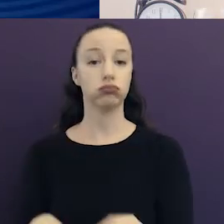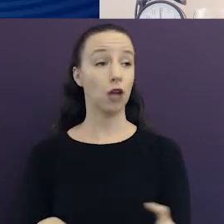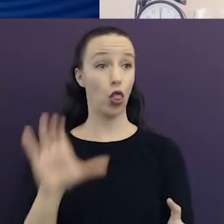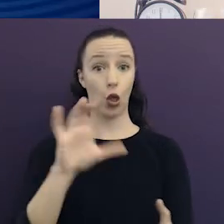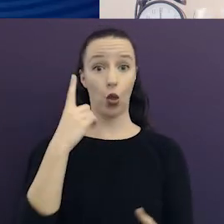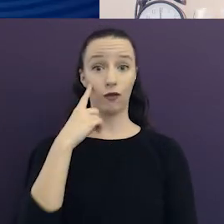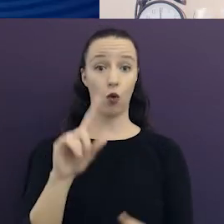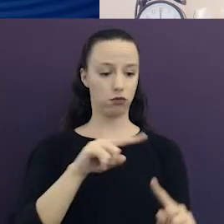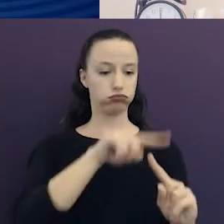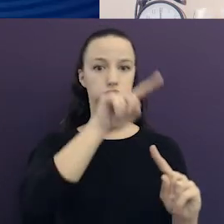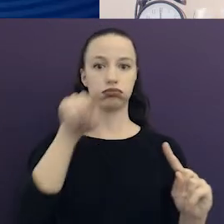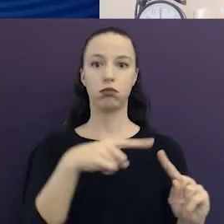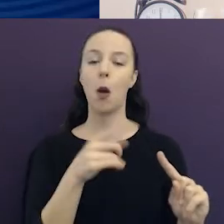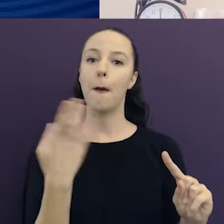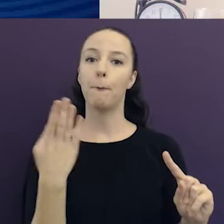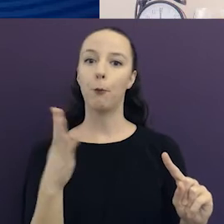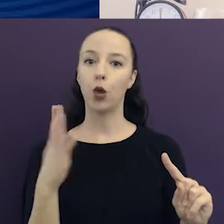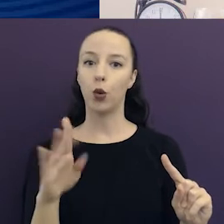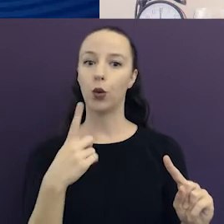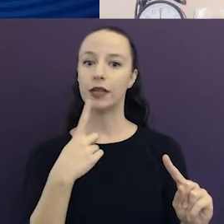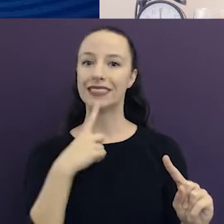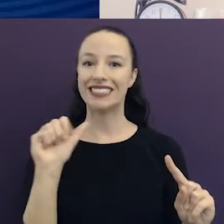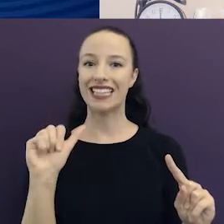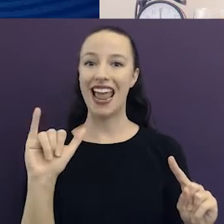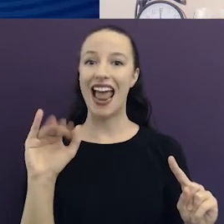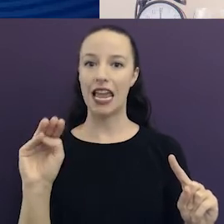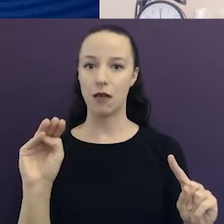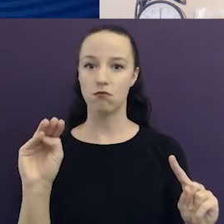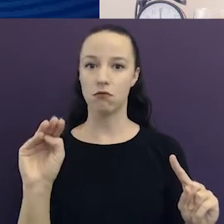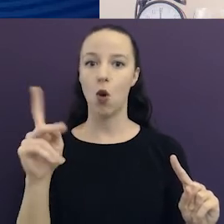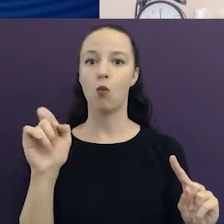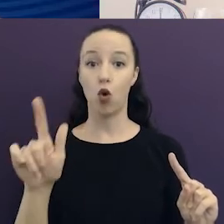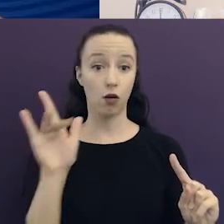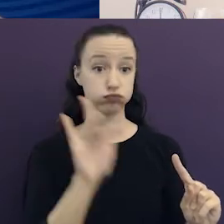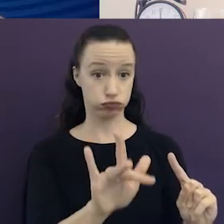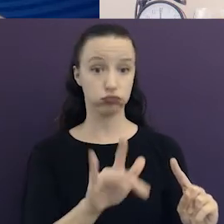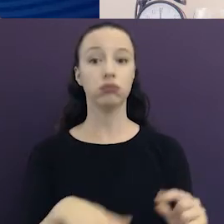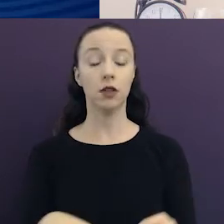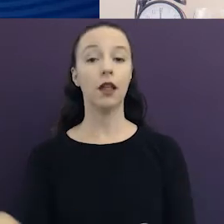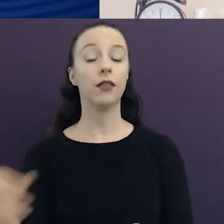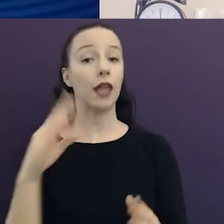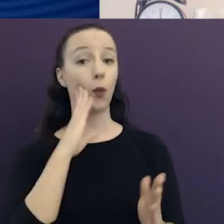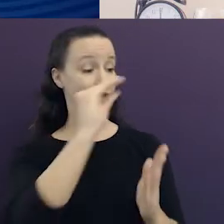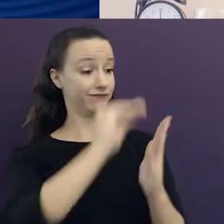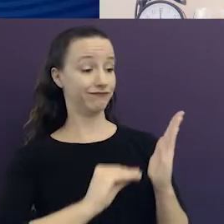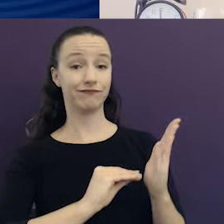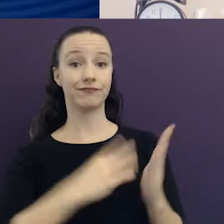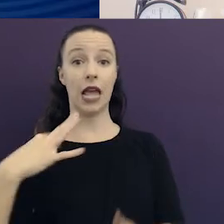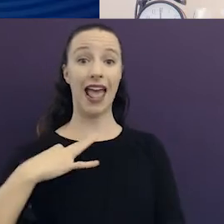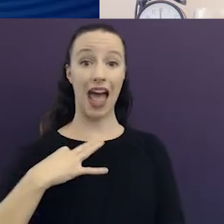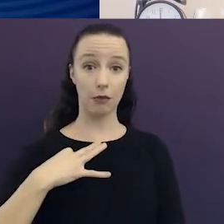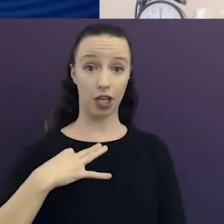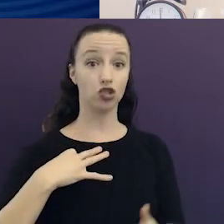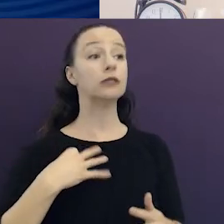click new student application for DSPS. And once their application is submitted, students will be asked to upload